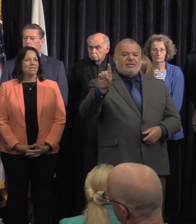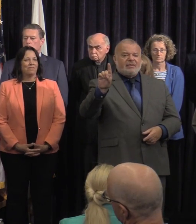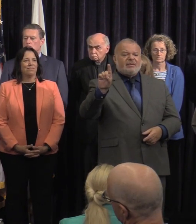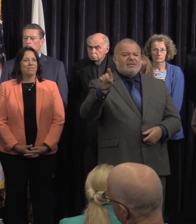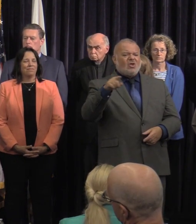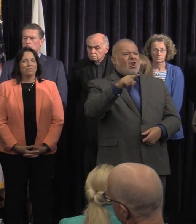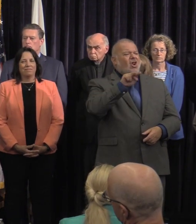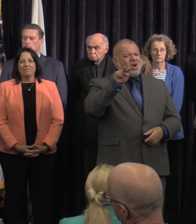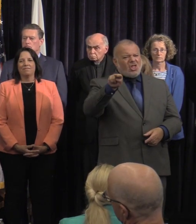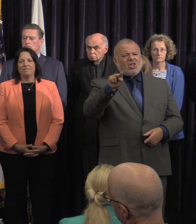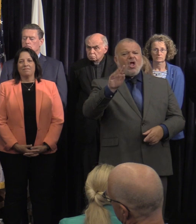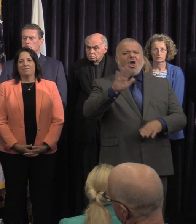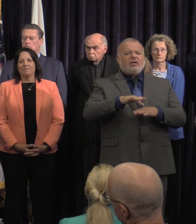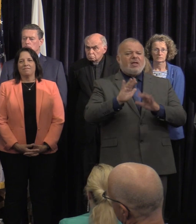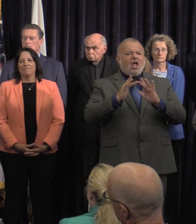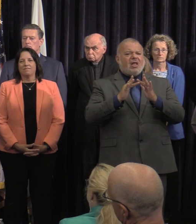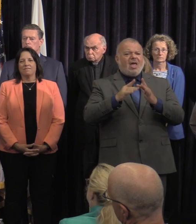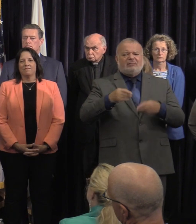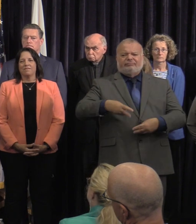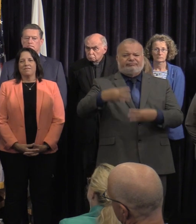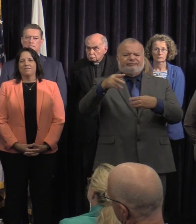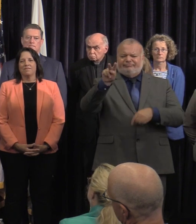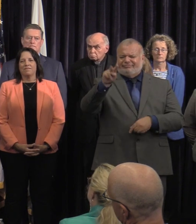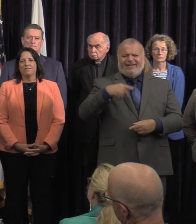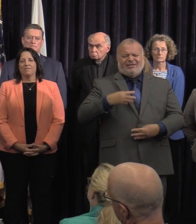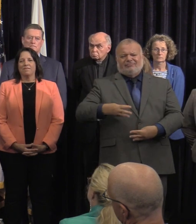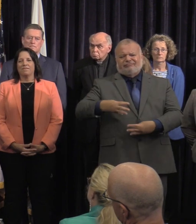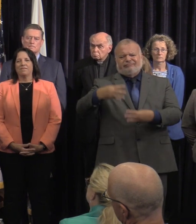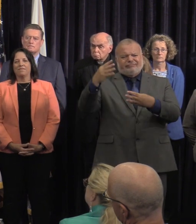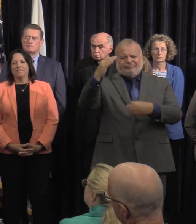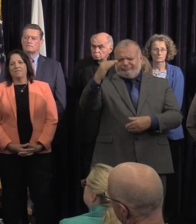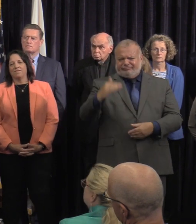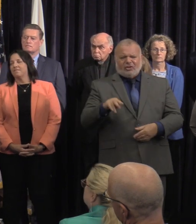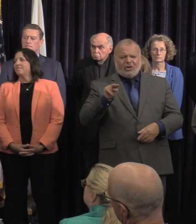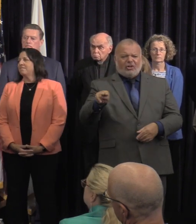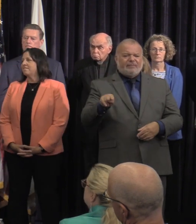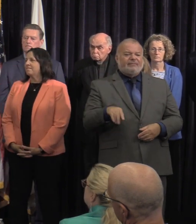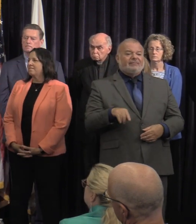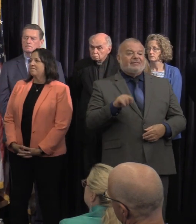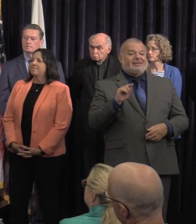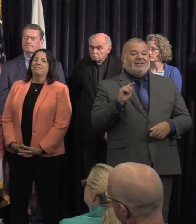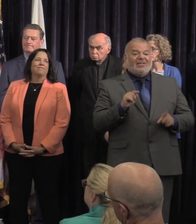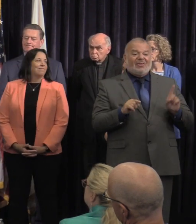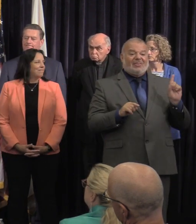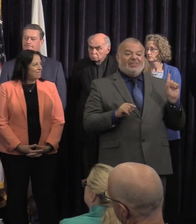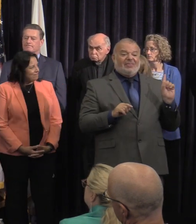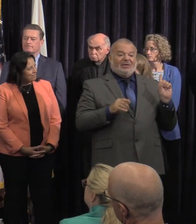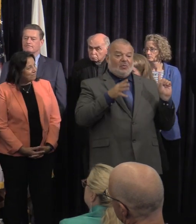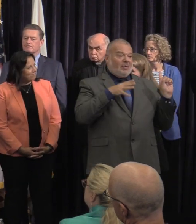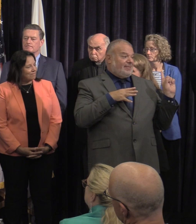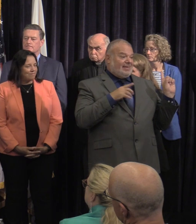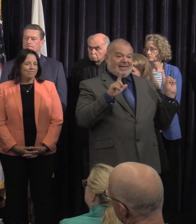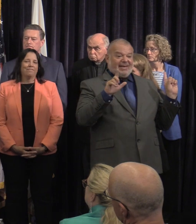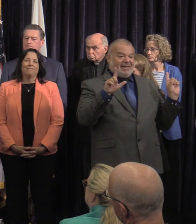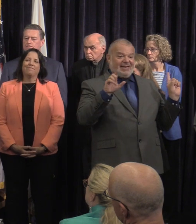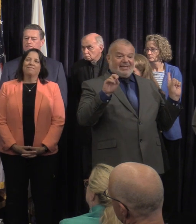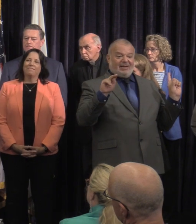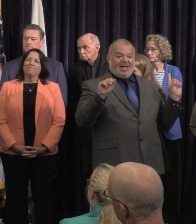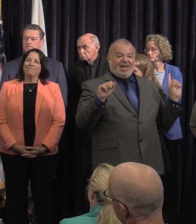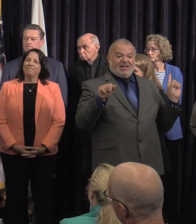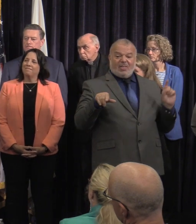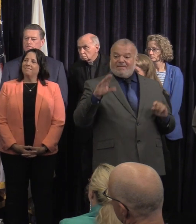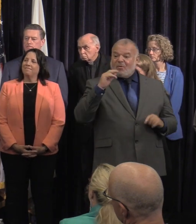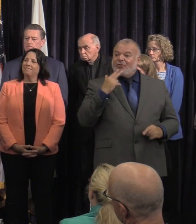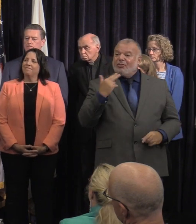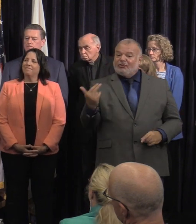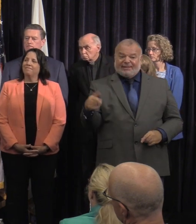for various ways to contribute. The story that Lenita told of the young boy, 13 years old, thinking about ways to